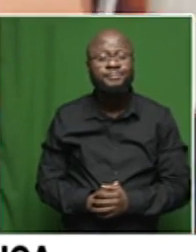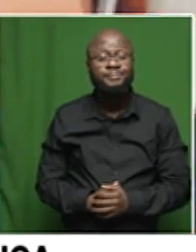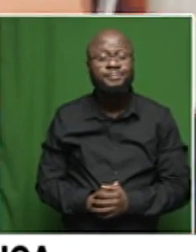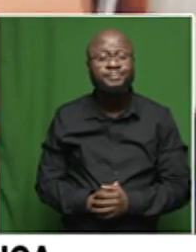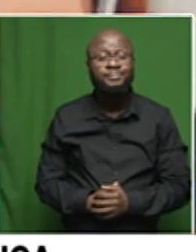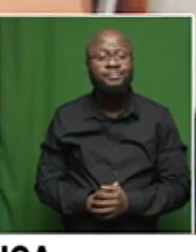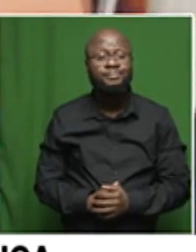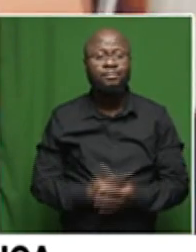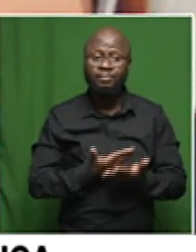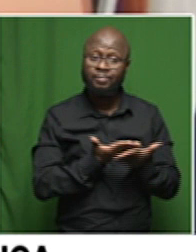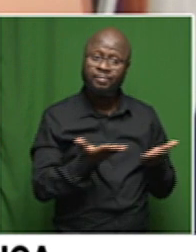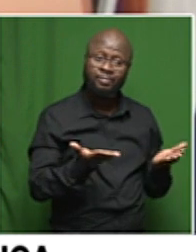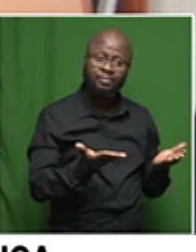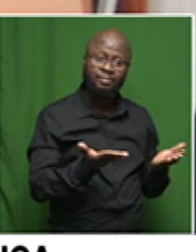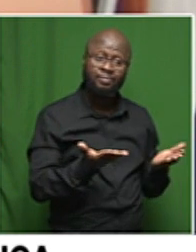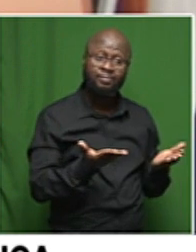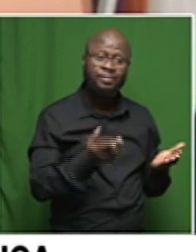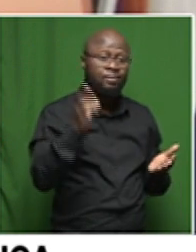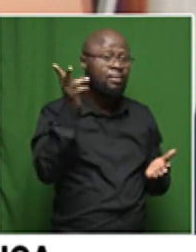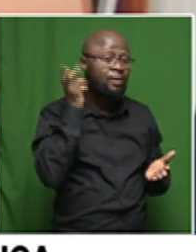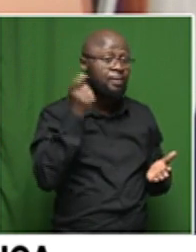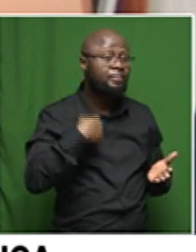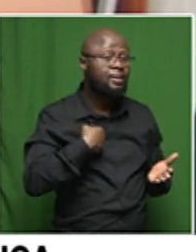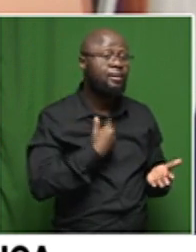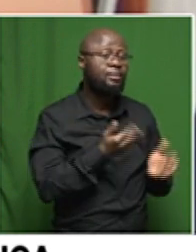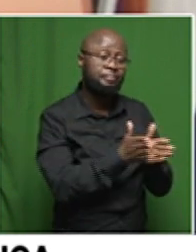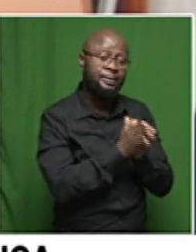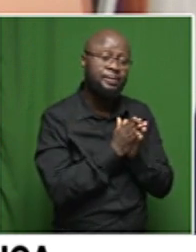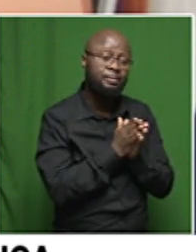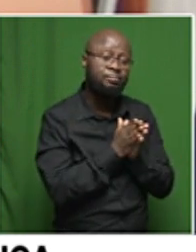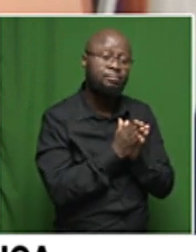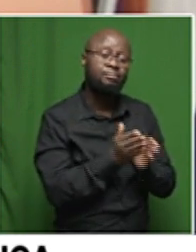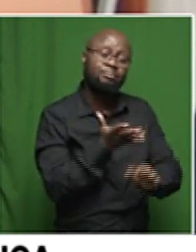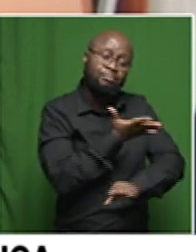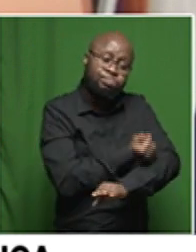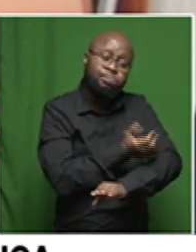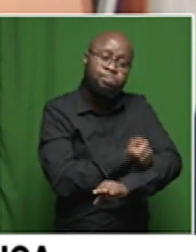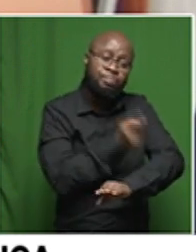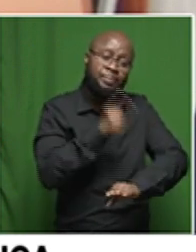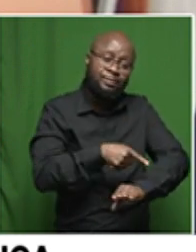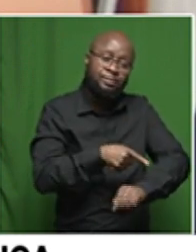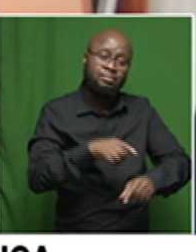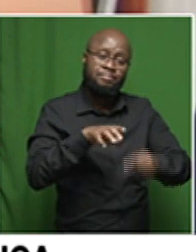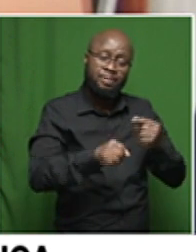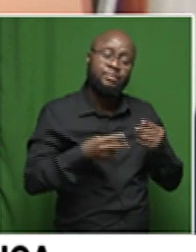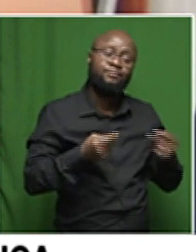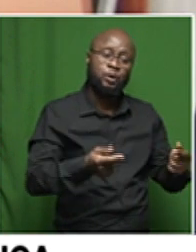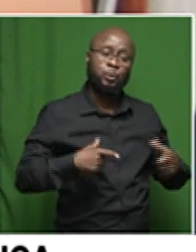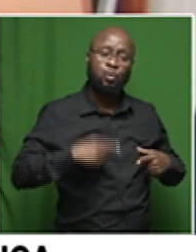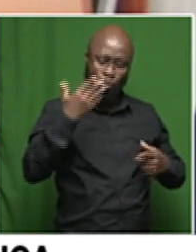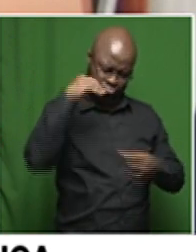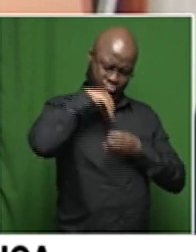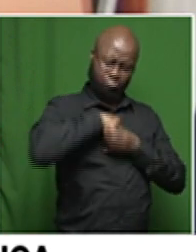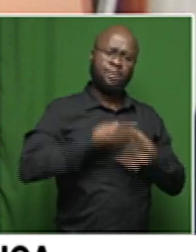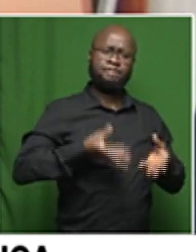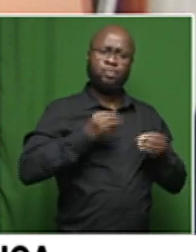everybody who's got a chance to listen to me, go get your blood pressure checked. You want it diagnosed early. You don't want to wait for symptoms or